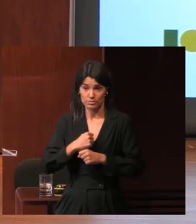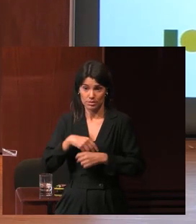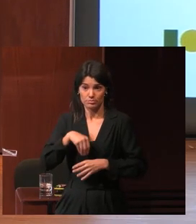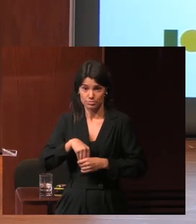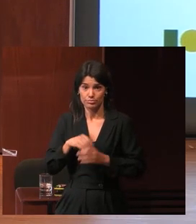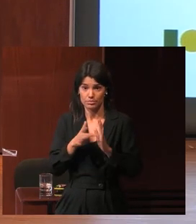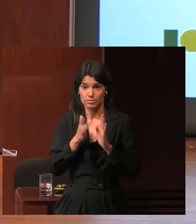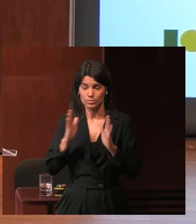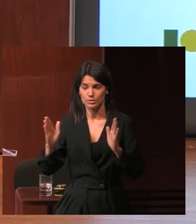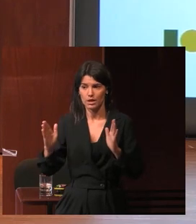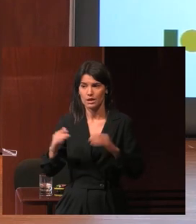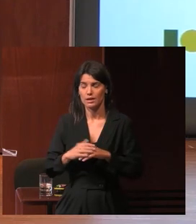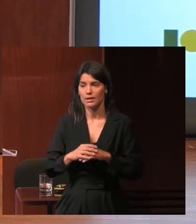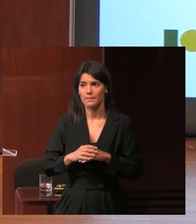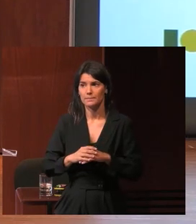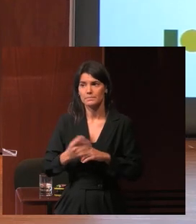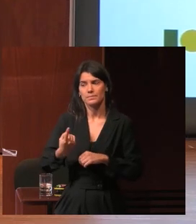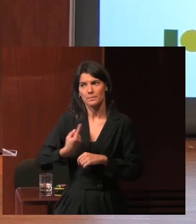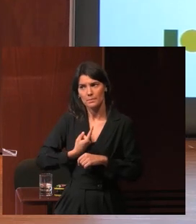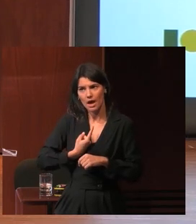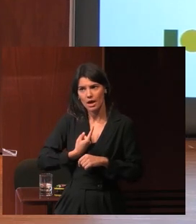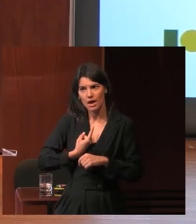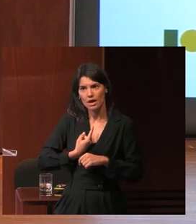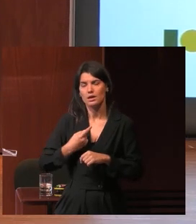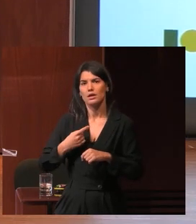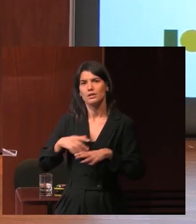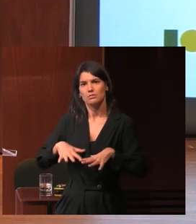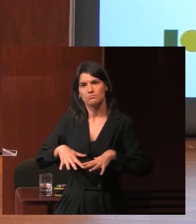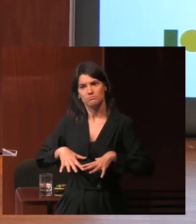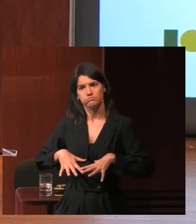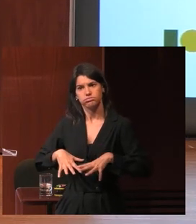progressive people. Is that true?